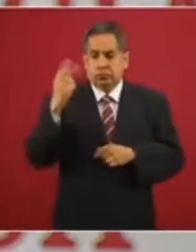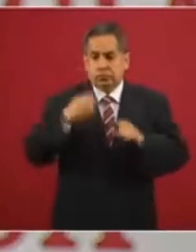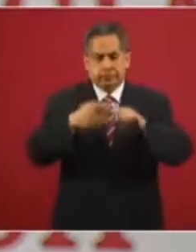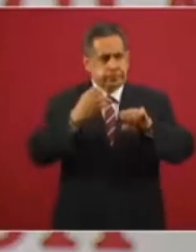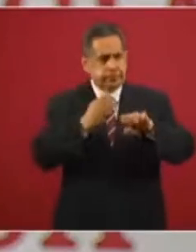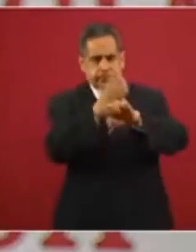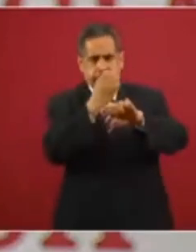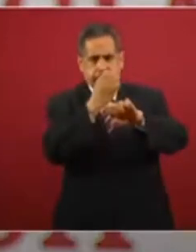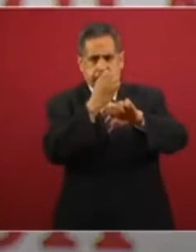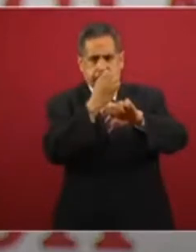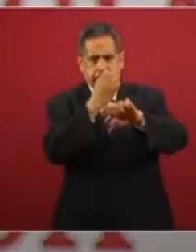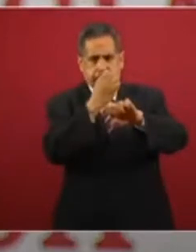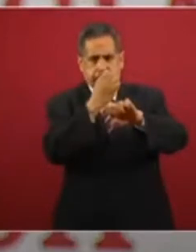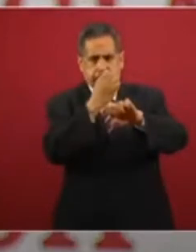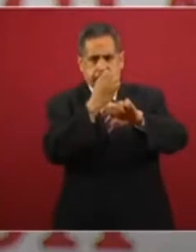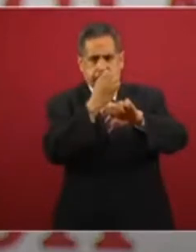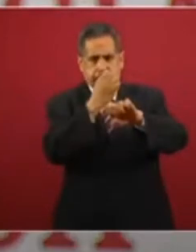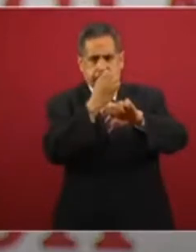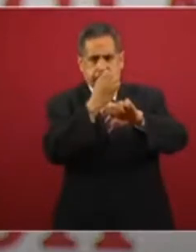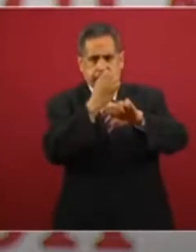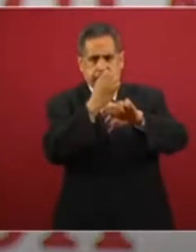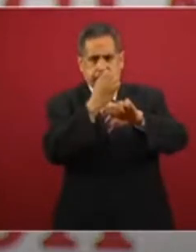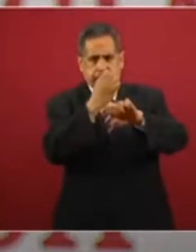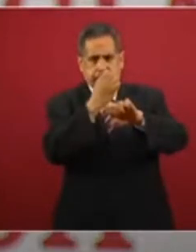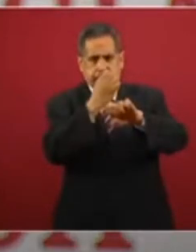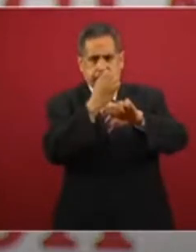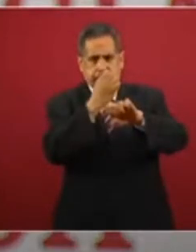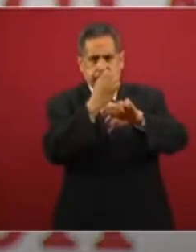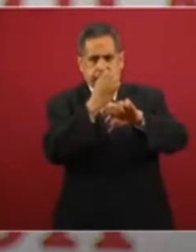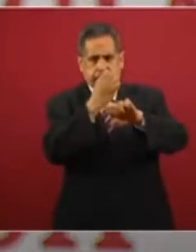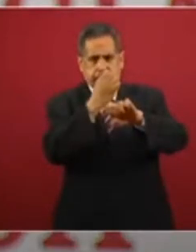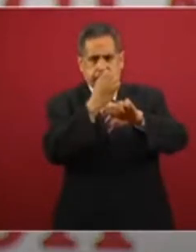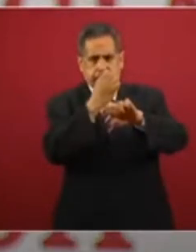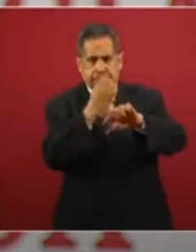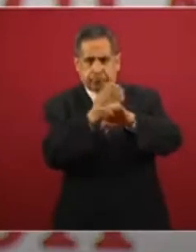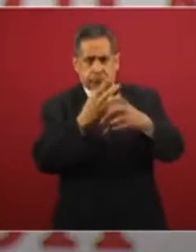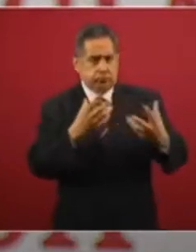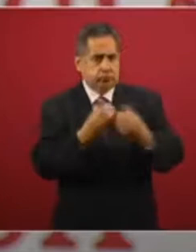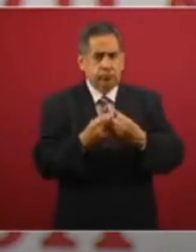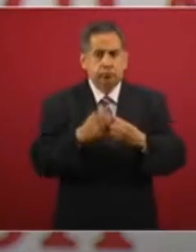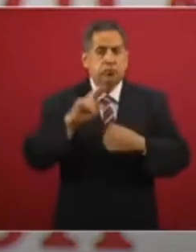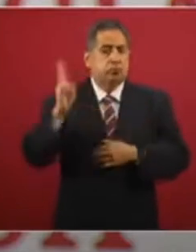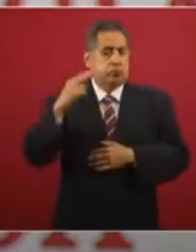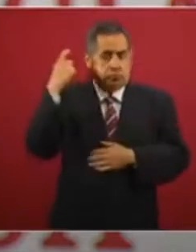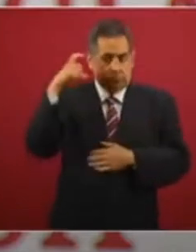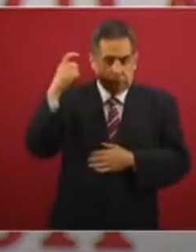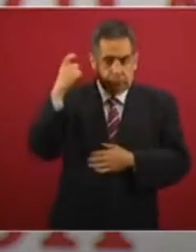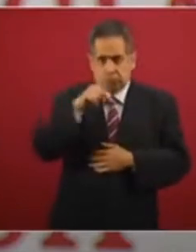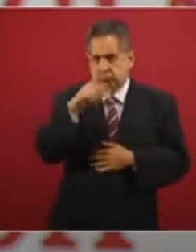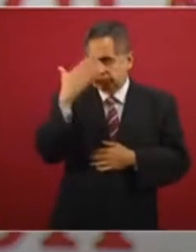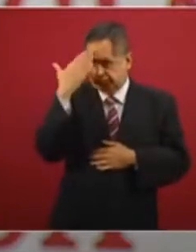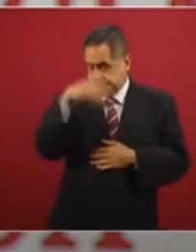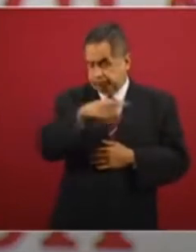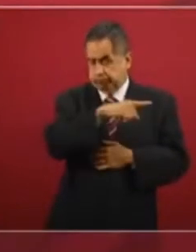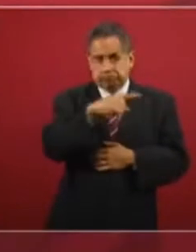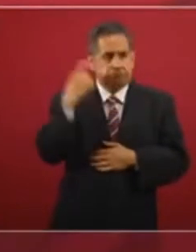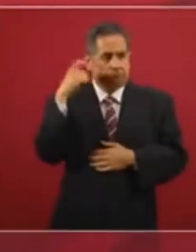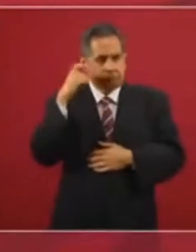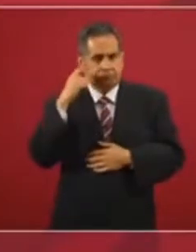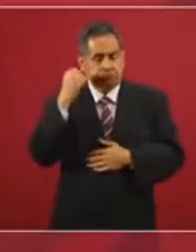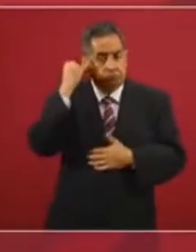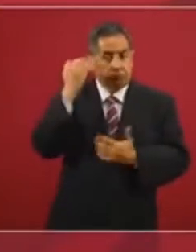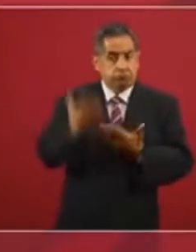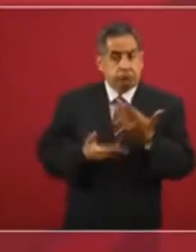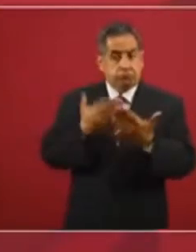de la República, la Universidad Autónoma. And also with the universities of various states of the Republic. Autónoma de Querétaro, que como ustedes saben, presentó uno